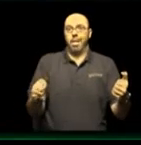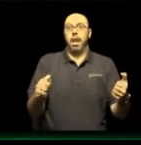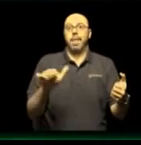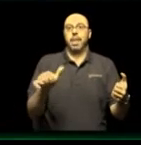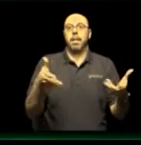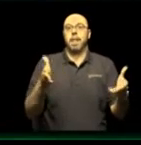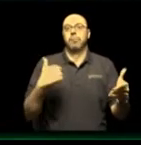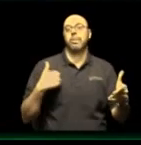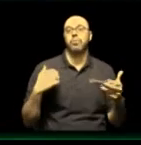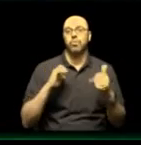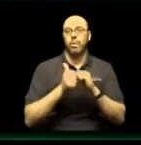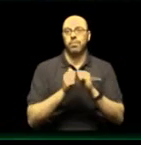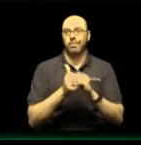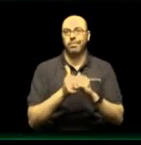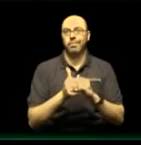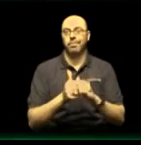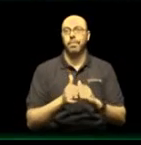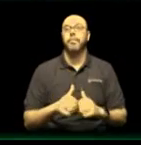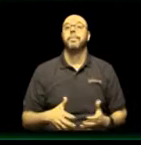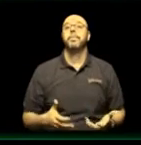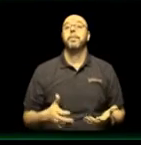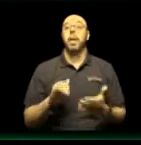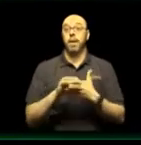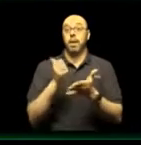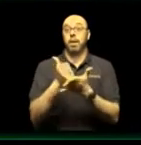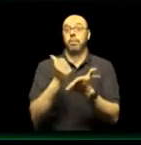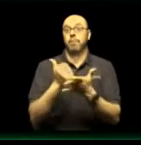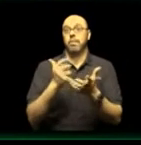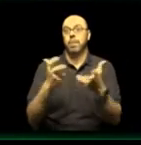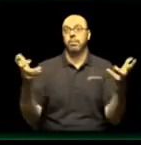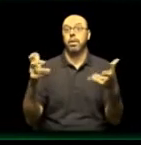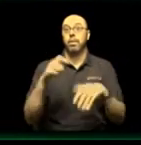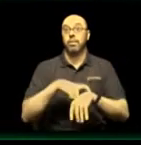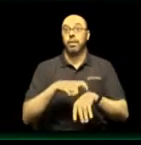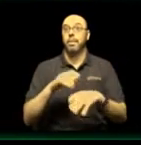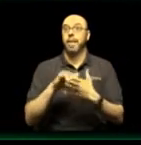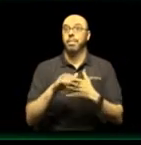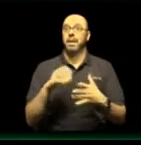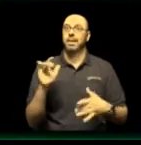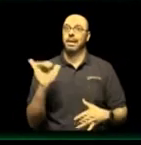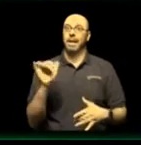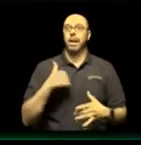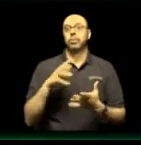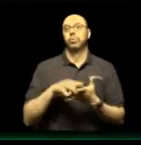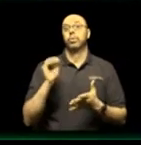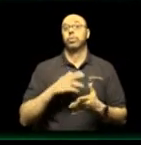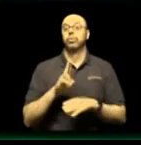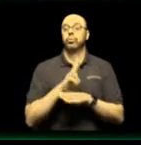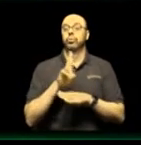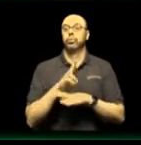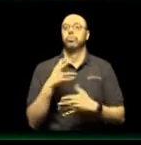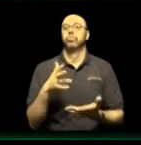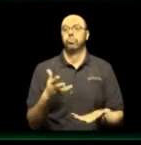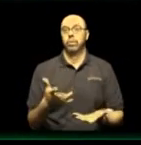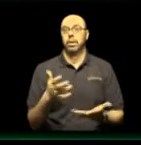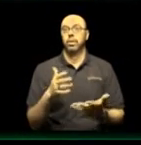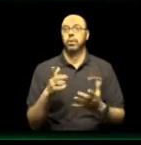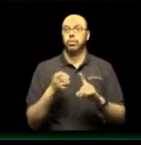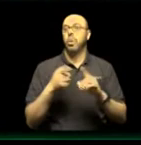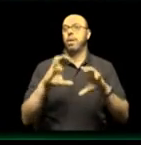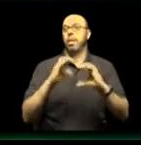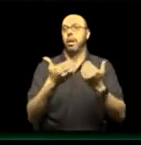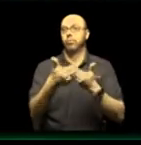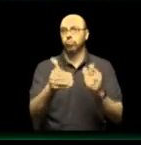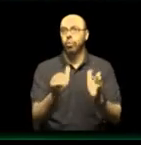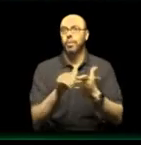to race. So it helped me a big time. So this is just like the students wearing these to the classroom, the teachers